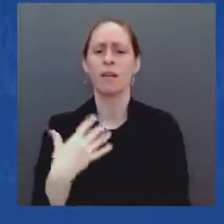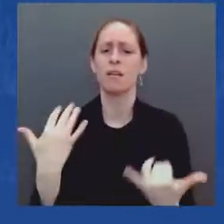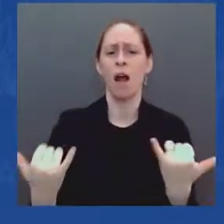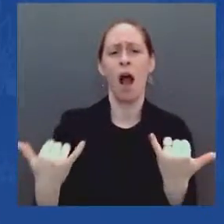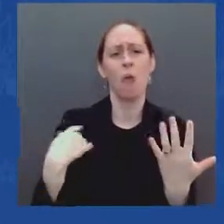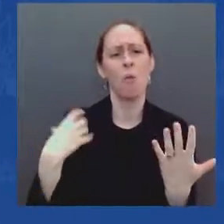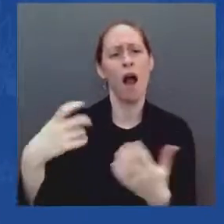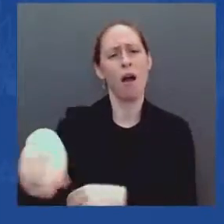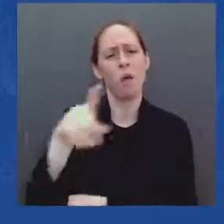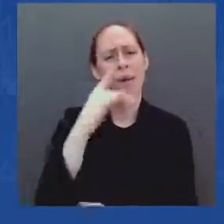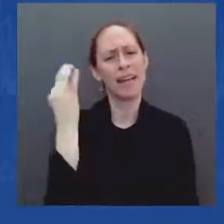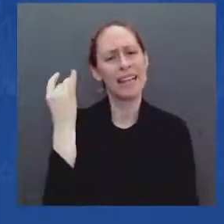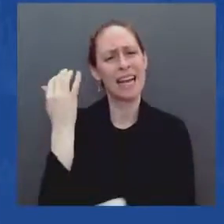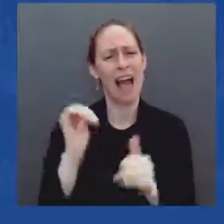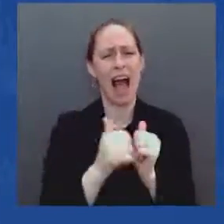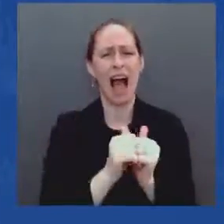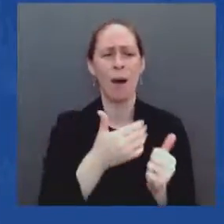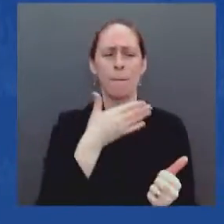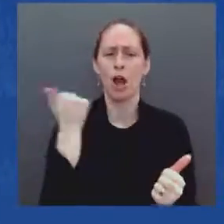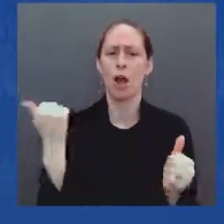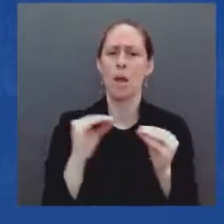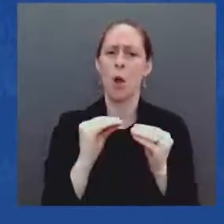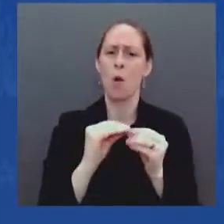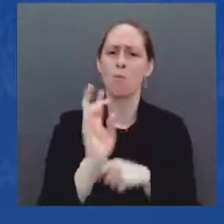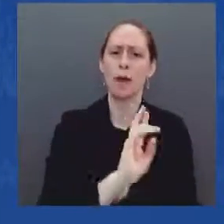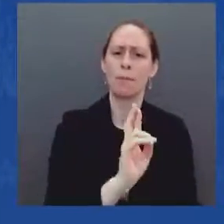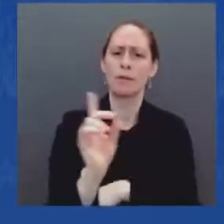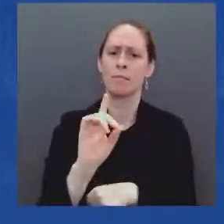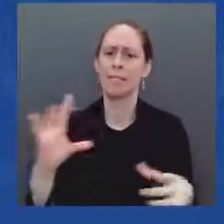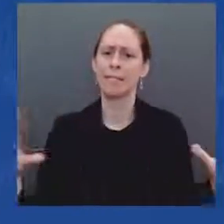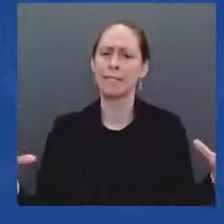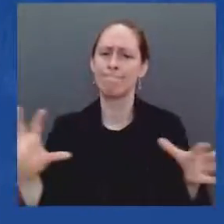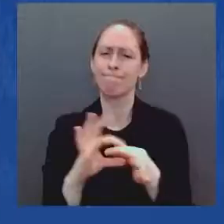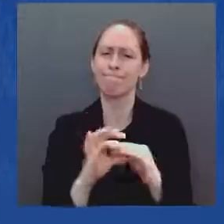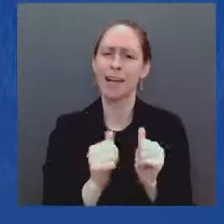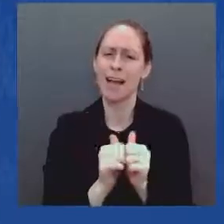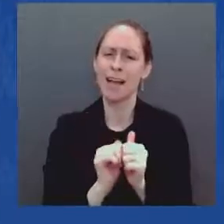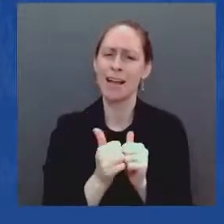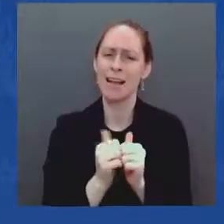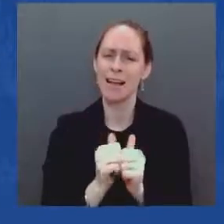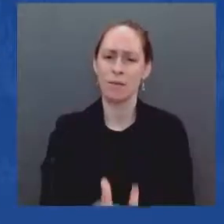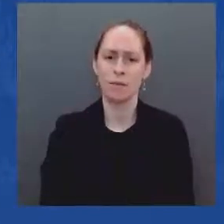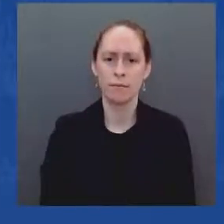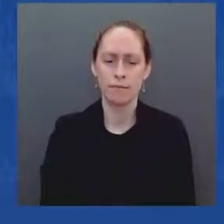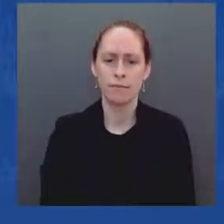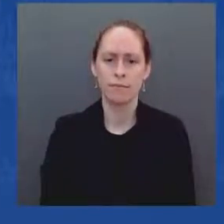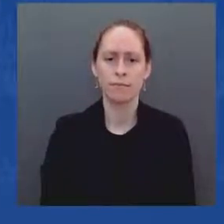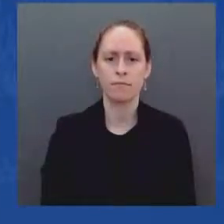our states being laboratories of our democracy, and in particular on the issue of voting.